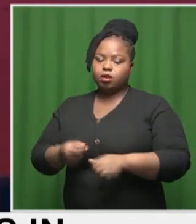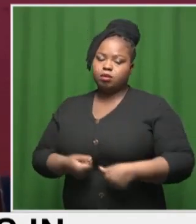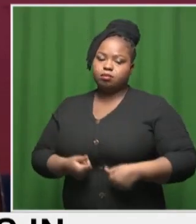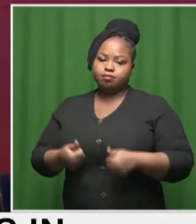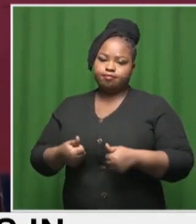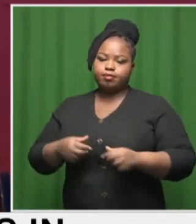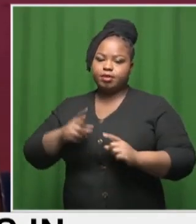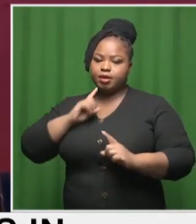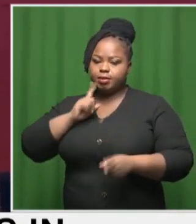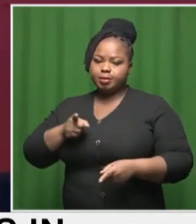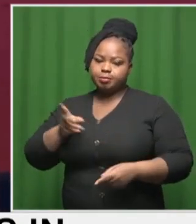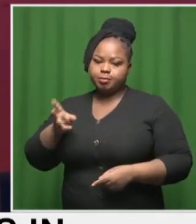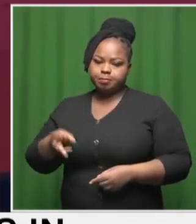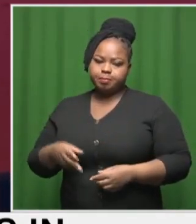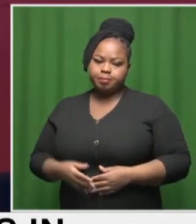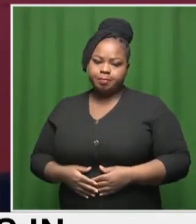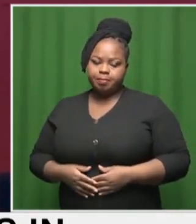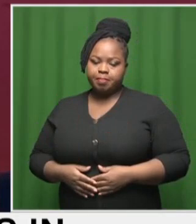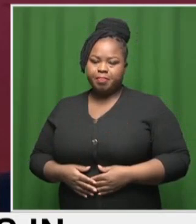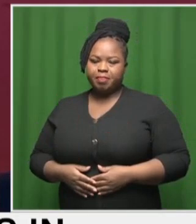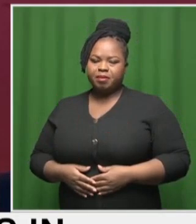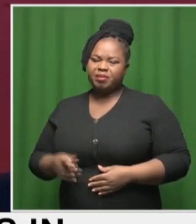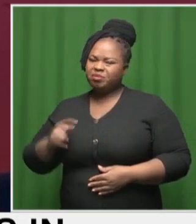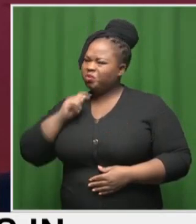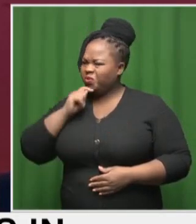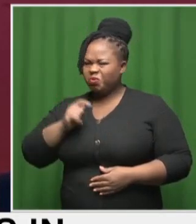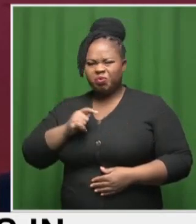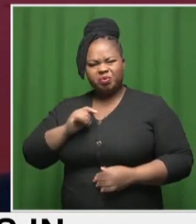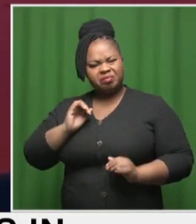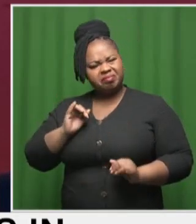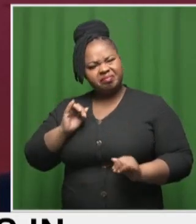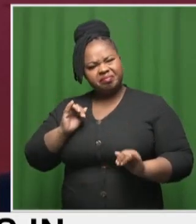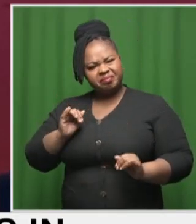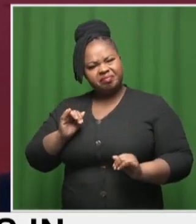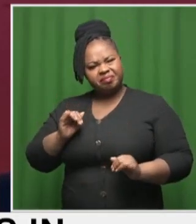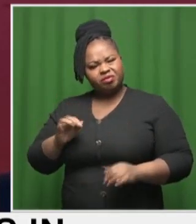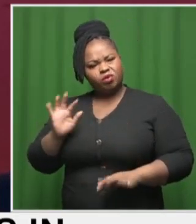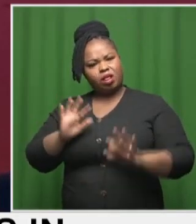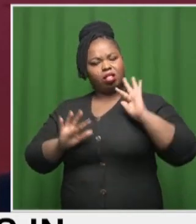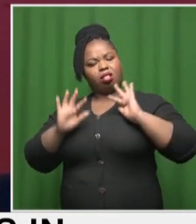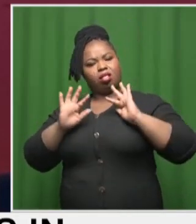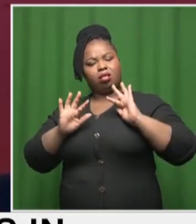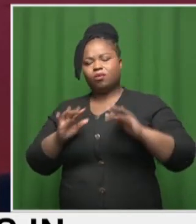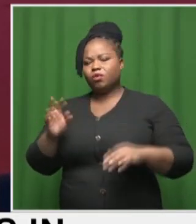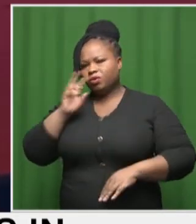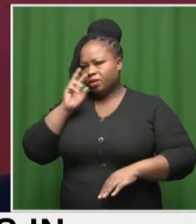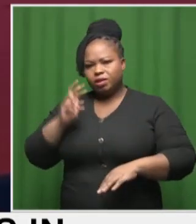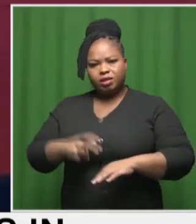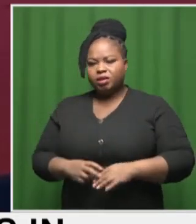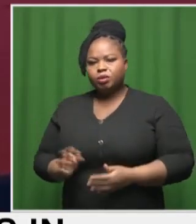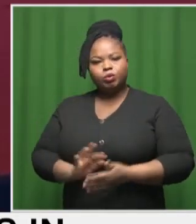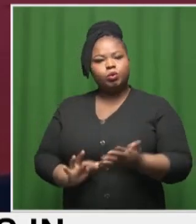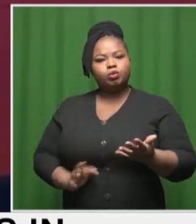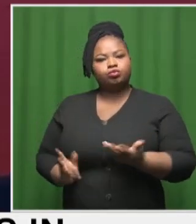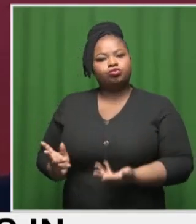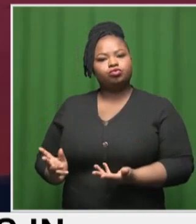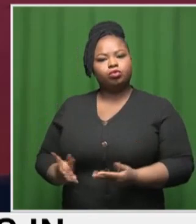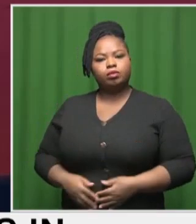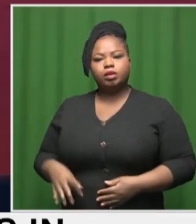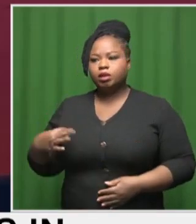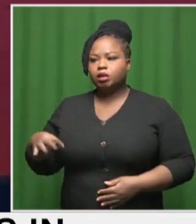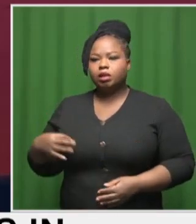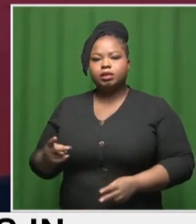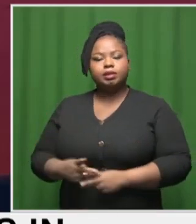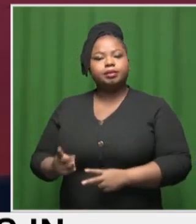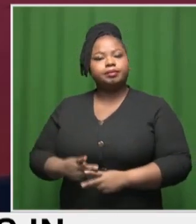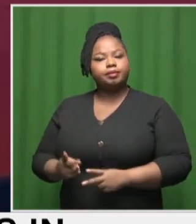you and give you the feedback. It's actually disturbing. We don't need to have those kind of stories when girls are preparing